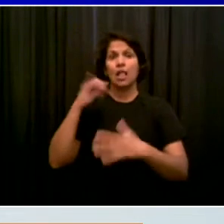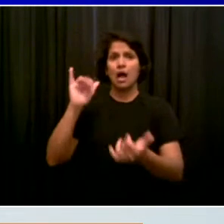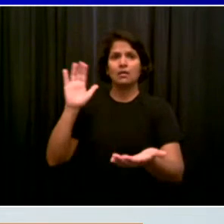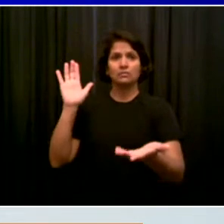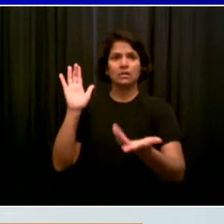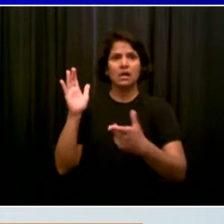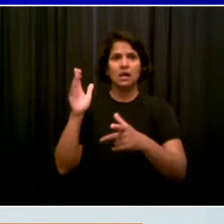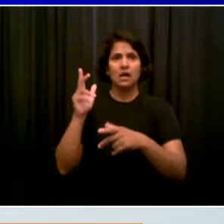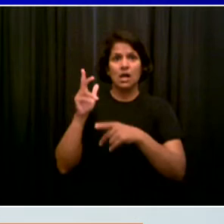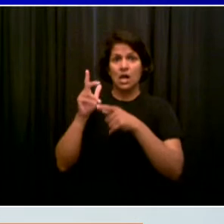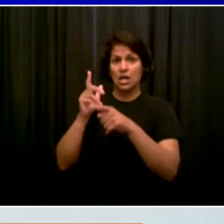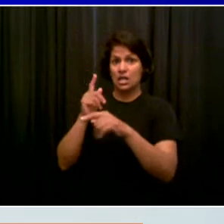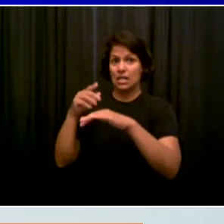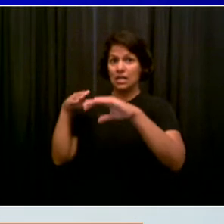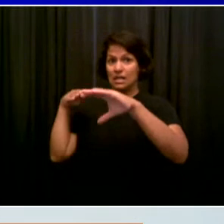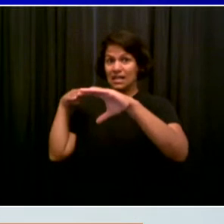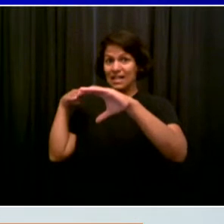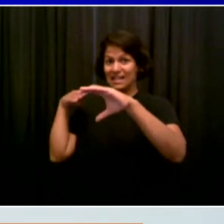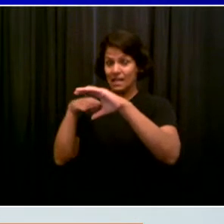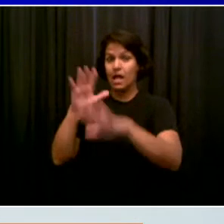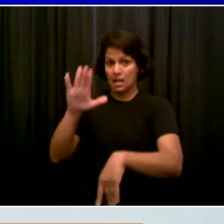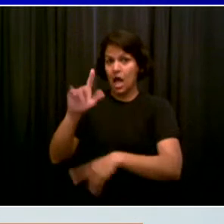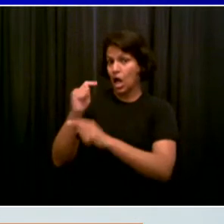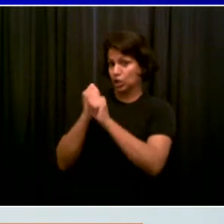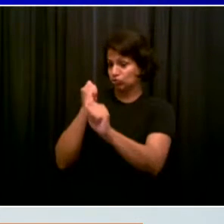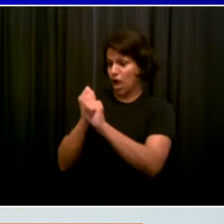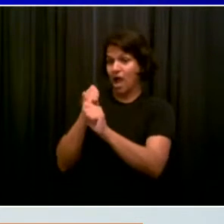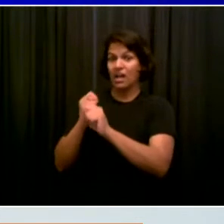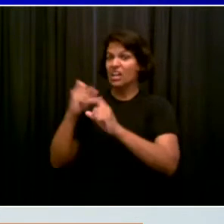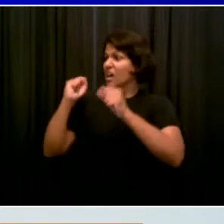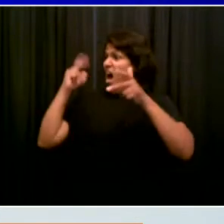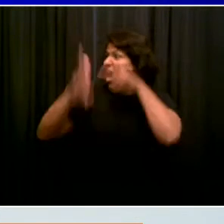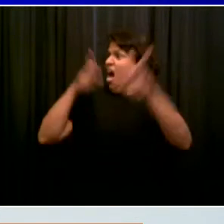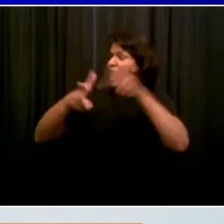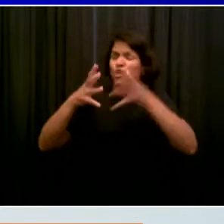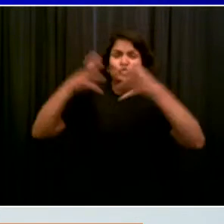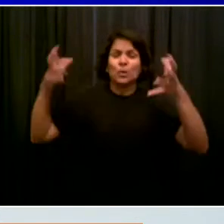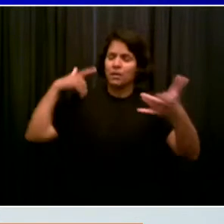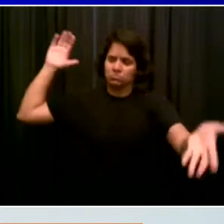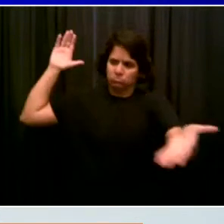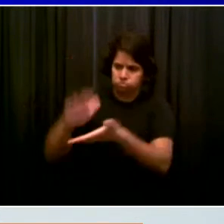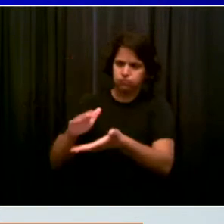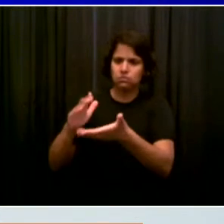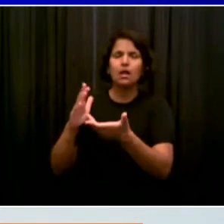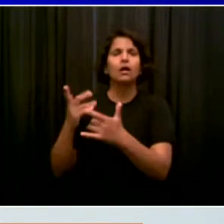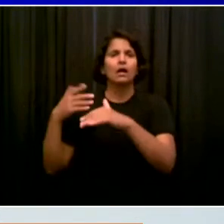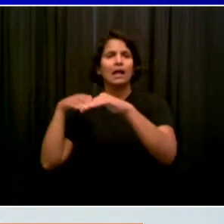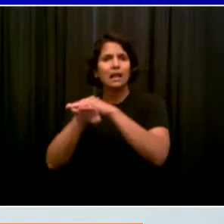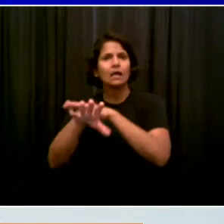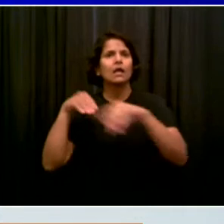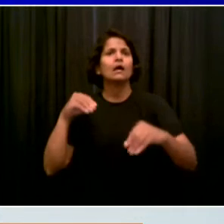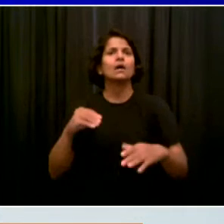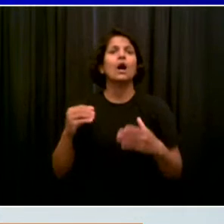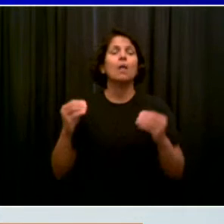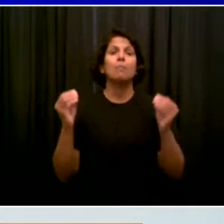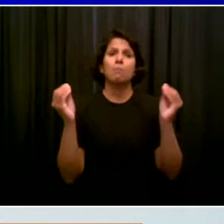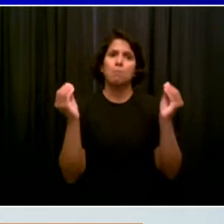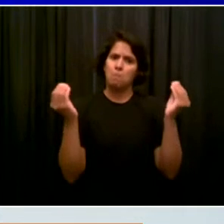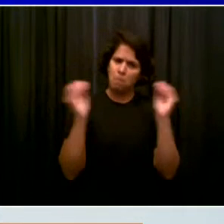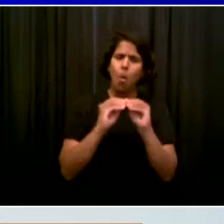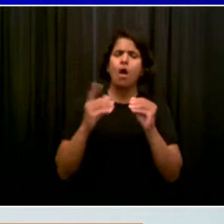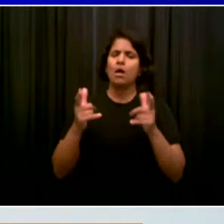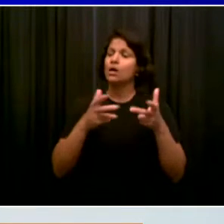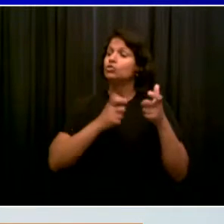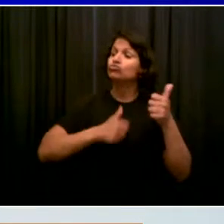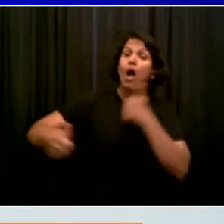freight's going on the water, a lot more could. Go to smaller vehicles, electric vehicles, human-powered vehicles